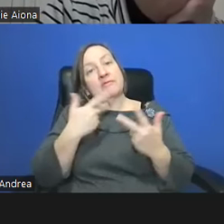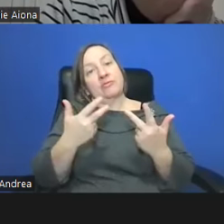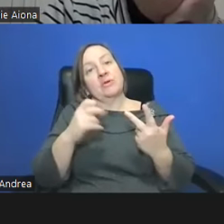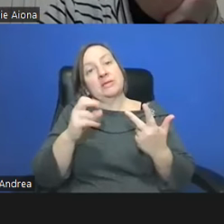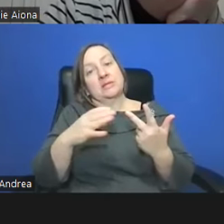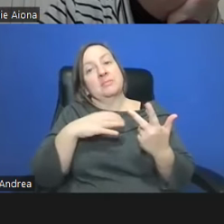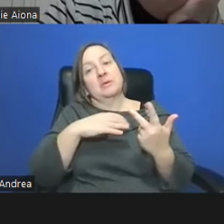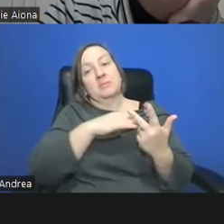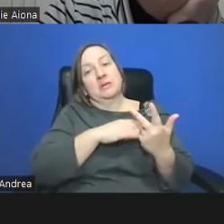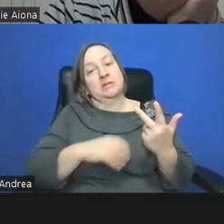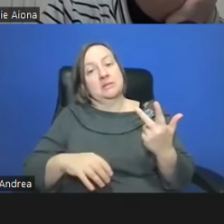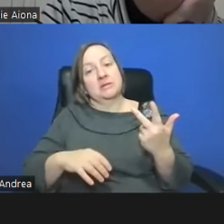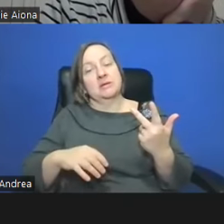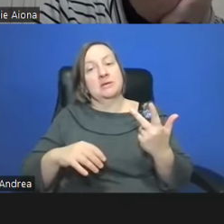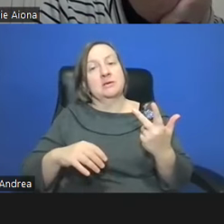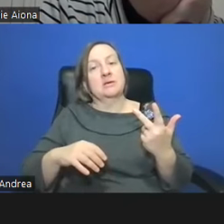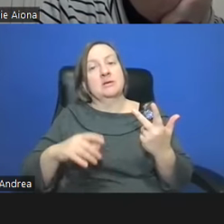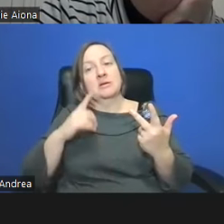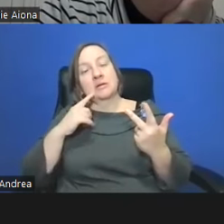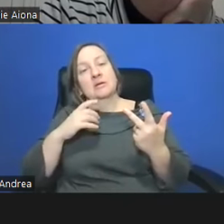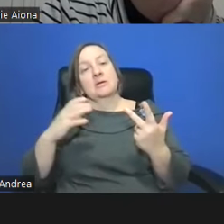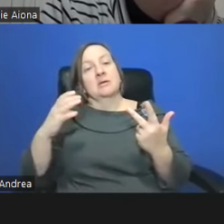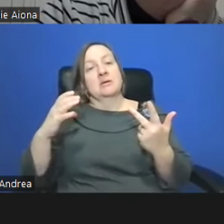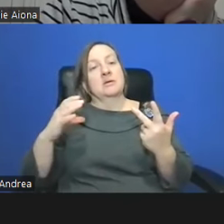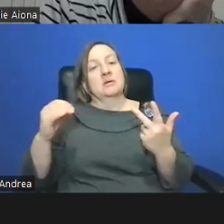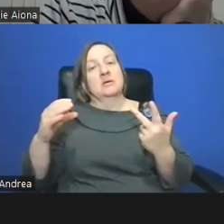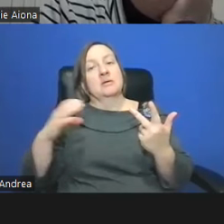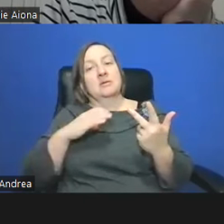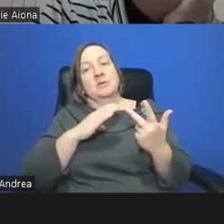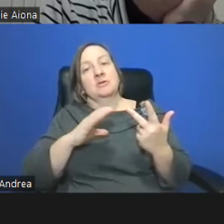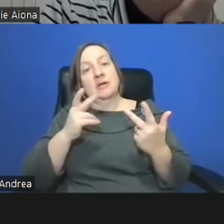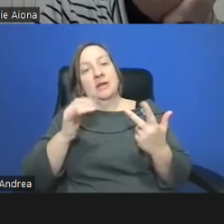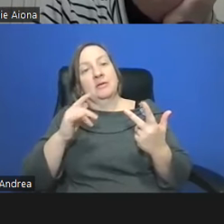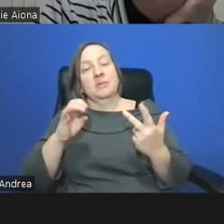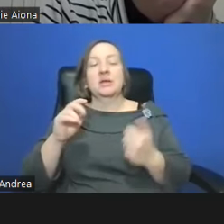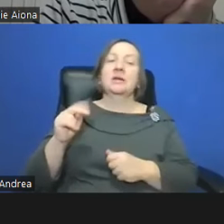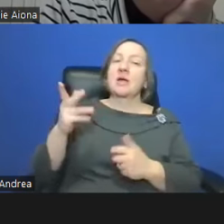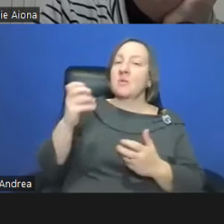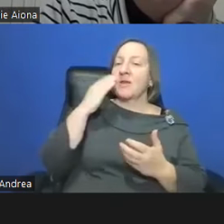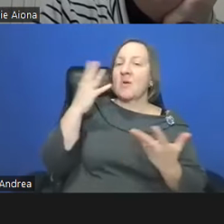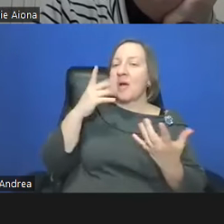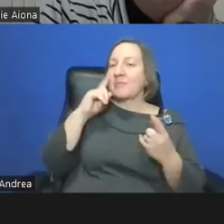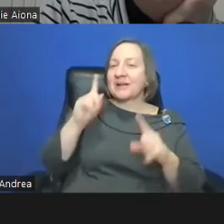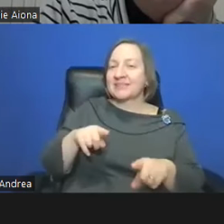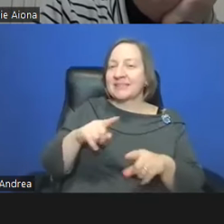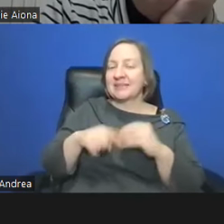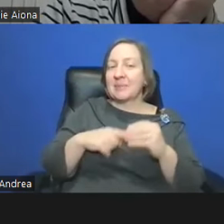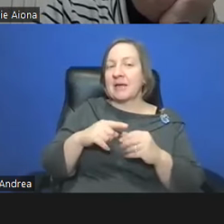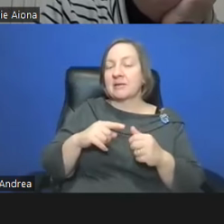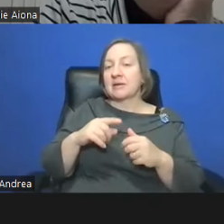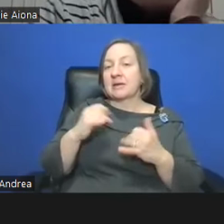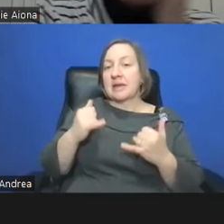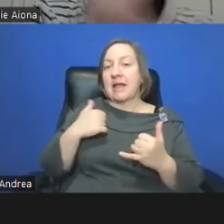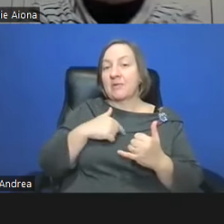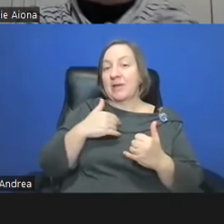Oh, sorry, I think Right. Commissioner Handelman has. Commissioner. I want to understand what we're consenting on. Yeah. Is it now that we